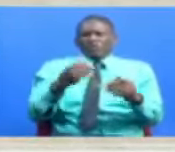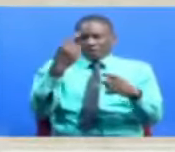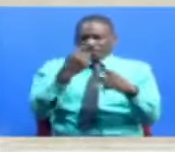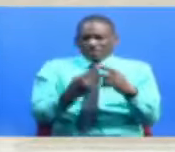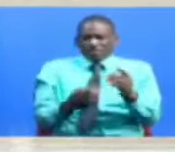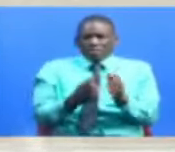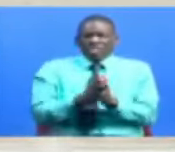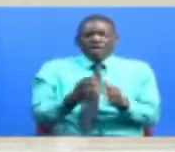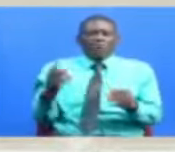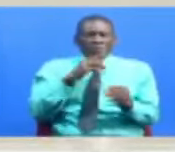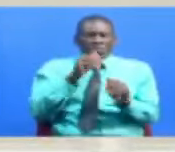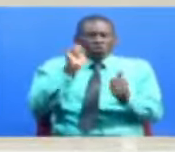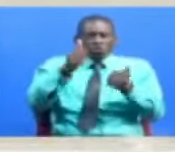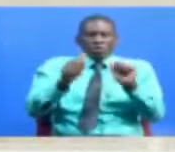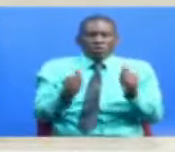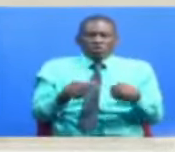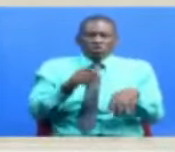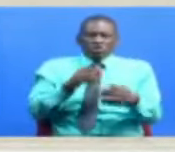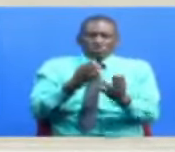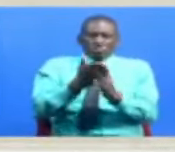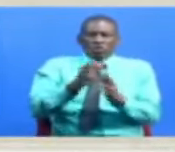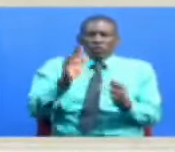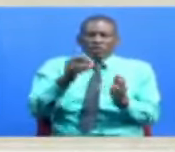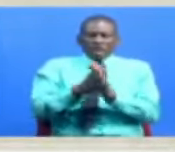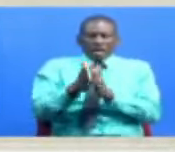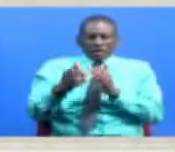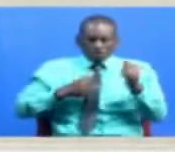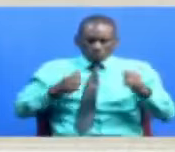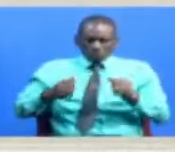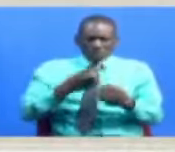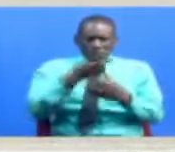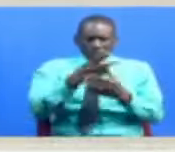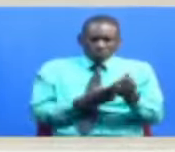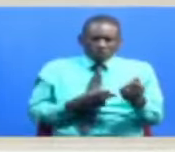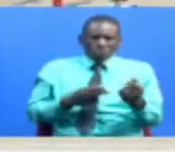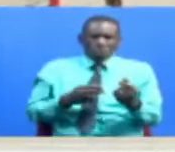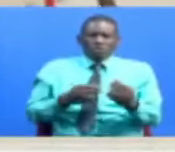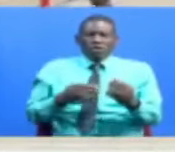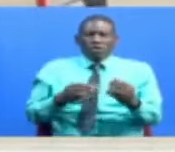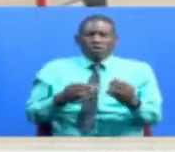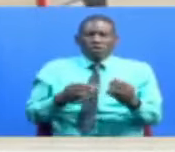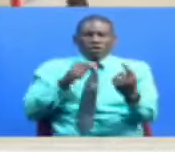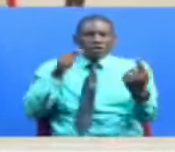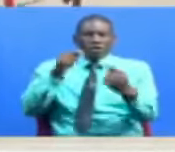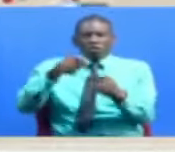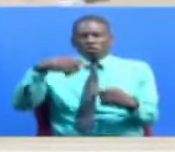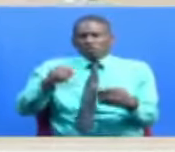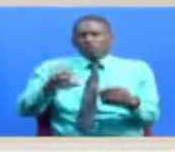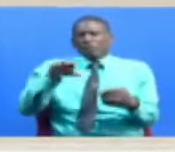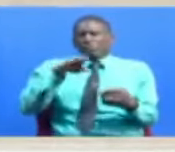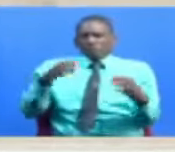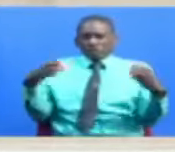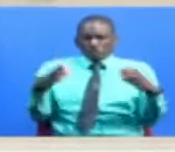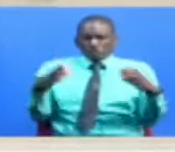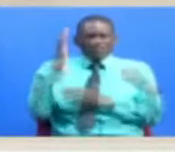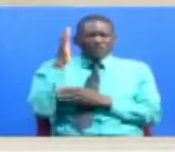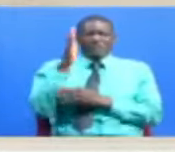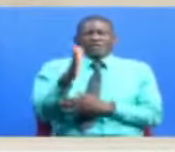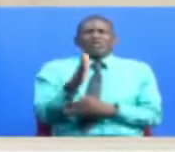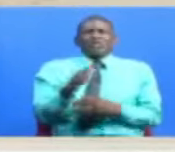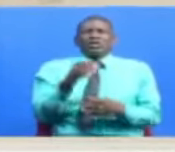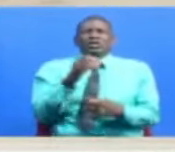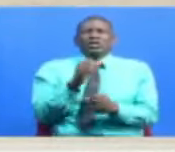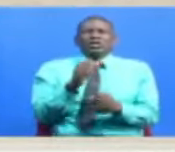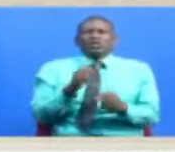was a hotly contested tie between Kenya and Rwanda, with both A teams beating the B teams in straight sets to force the